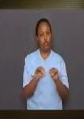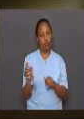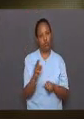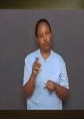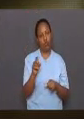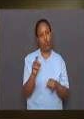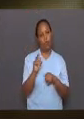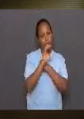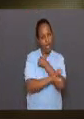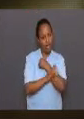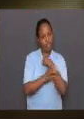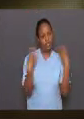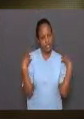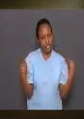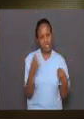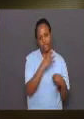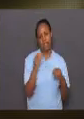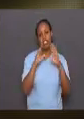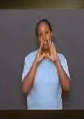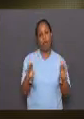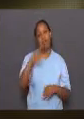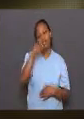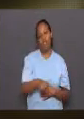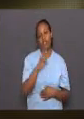national security and peace.